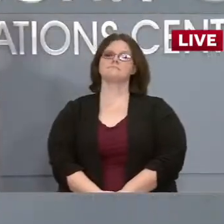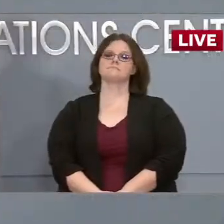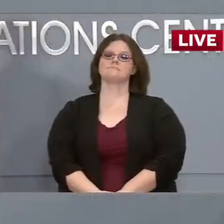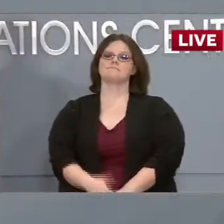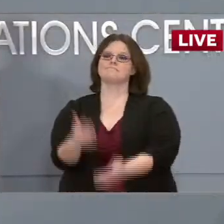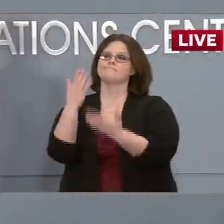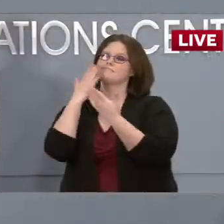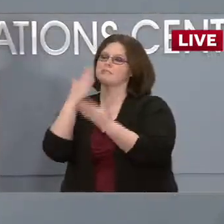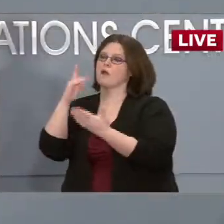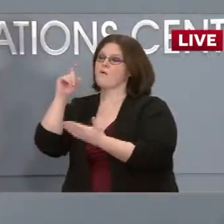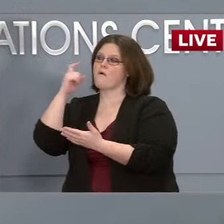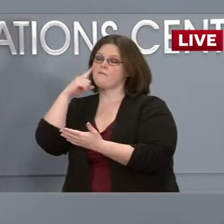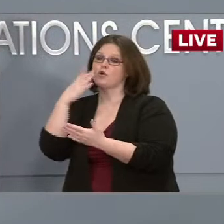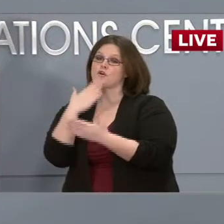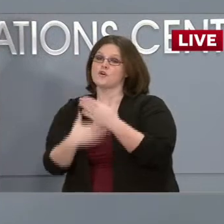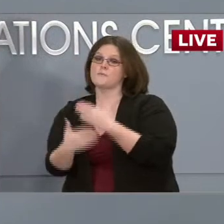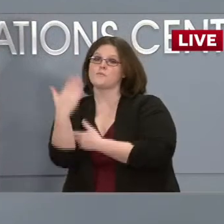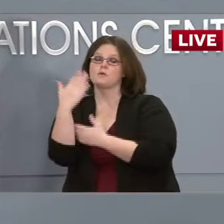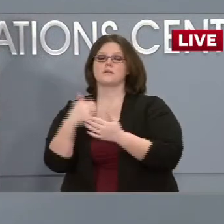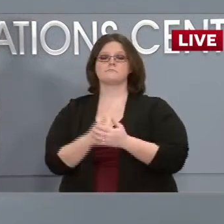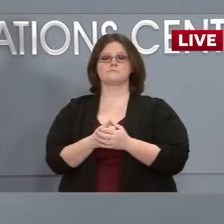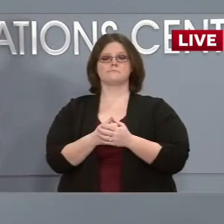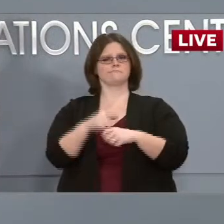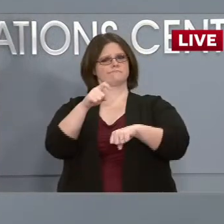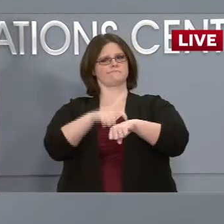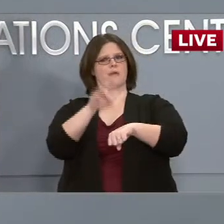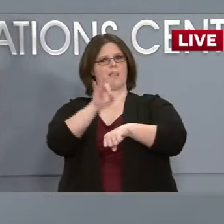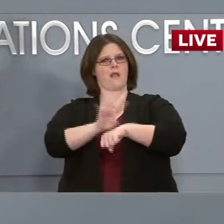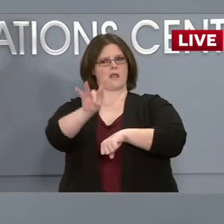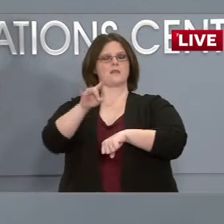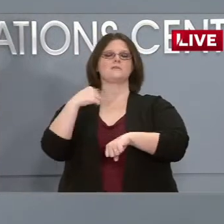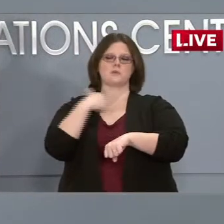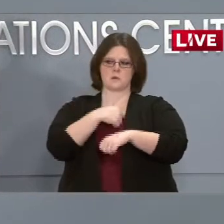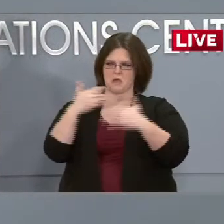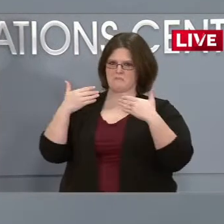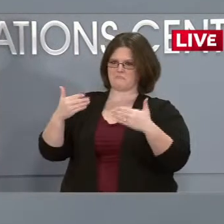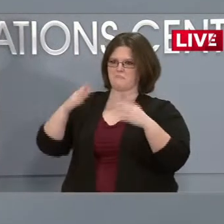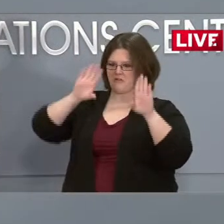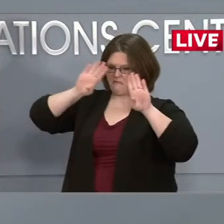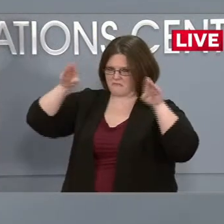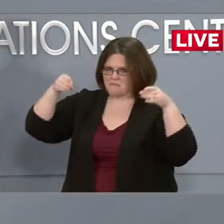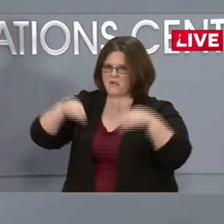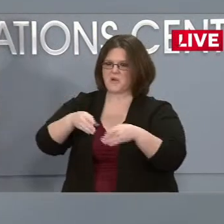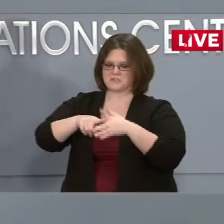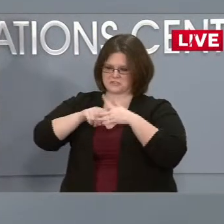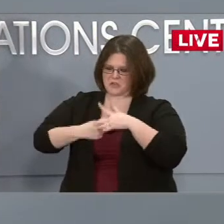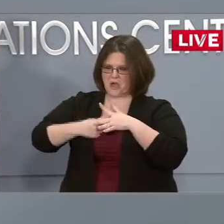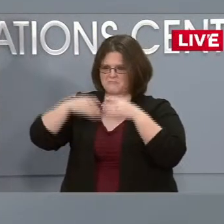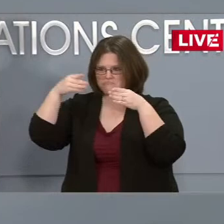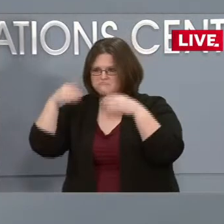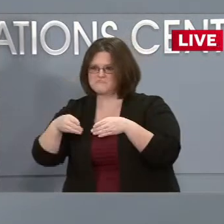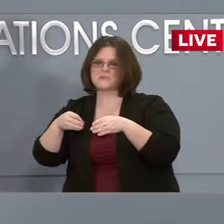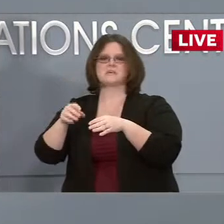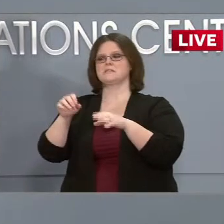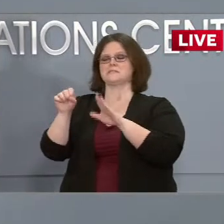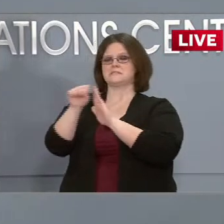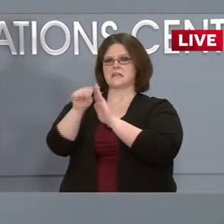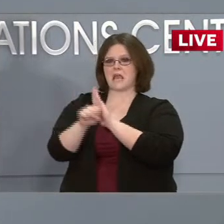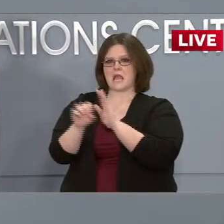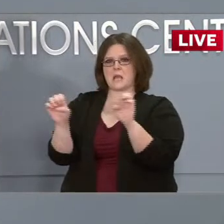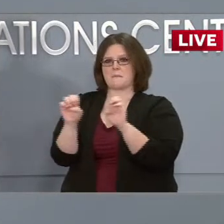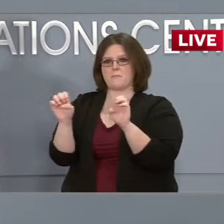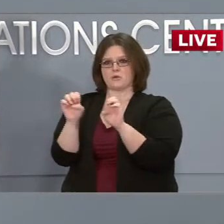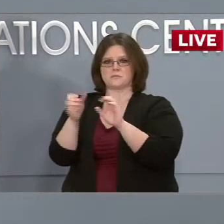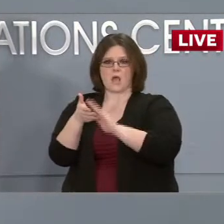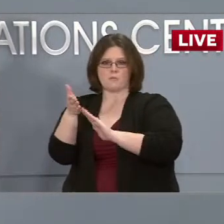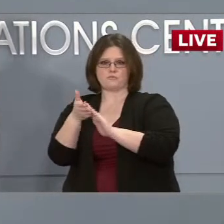Thank you, Governor, and good morning. As of 8 o'clock this morning, we have activated the State Emergency Operations Center and State Emergency Response Teams for the Winter Storm